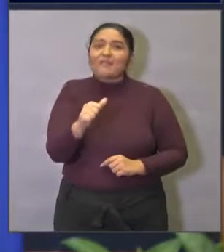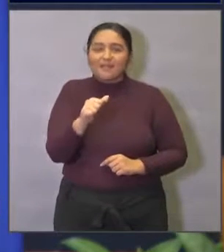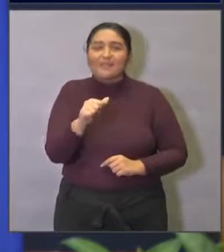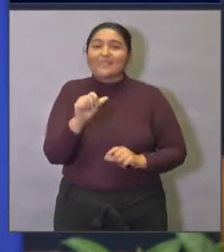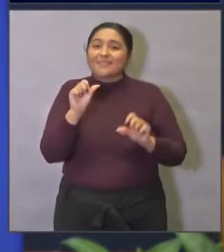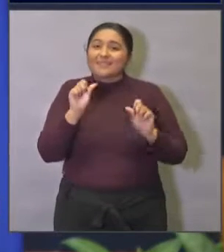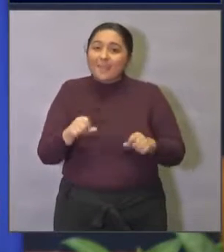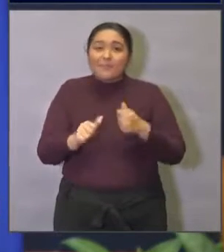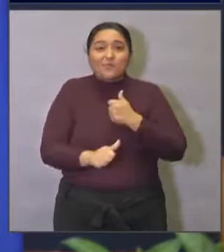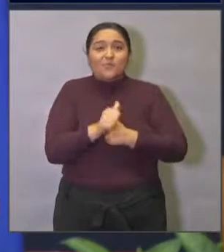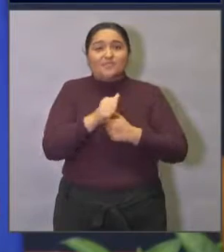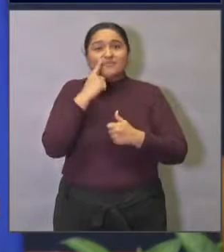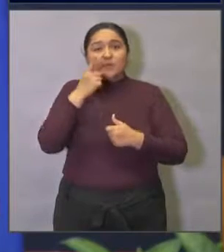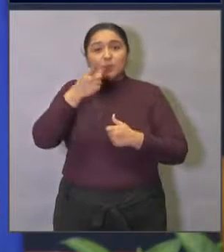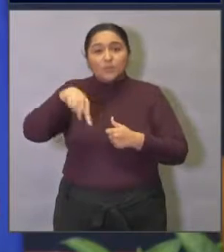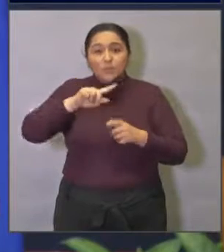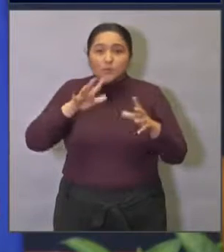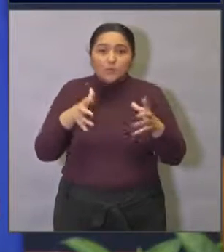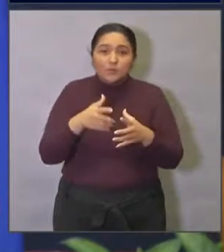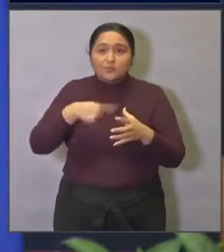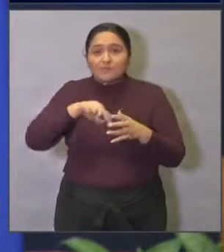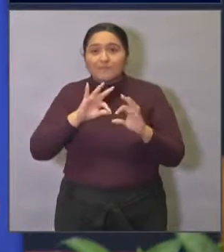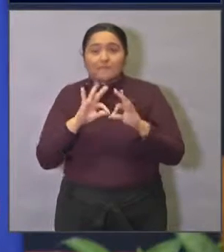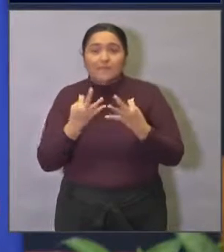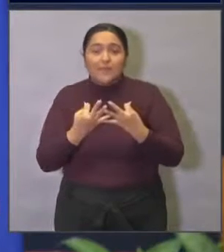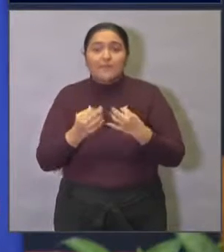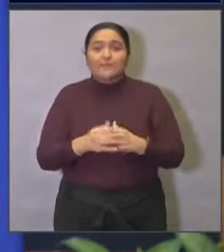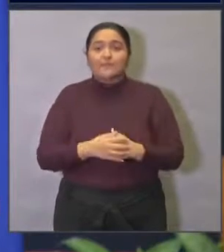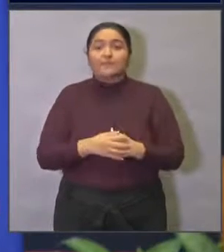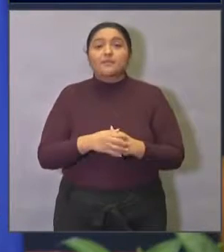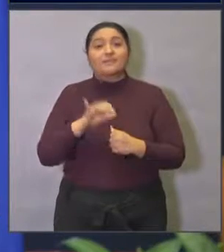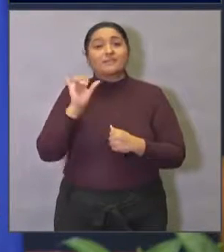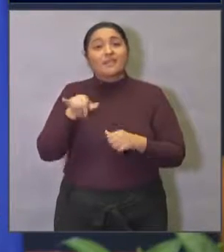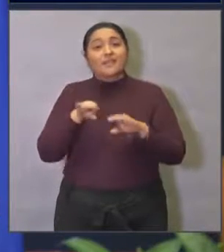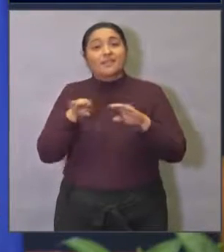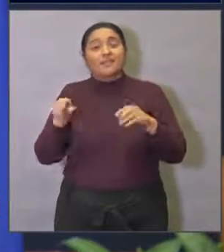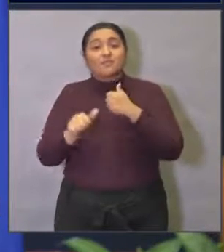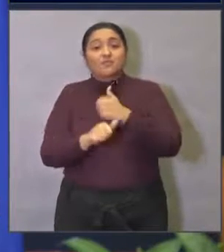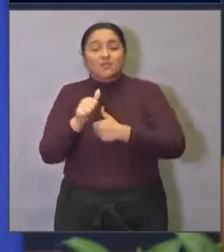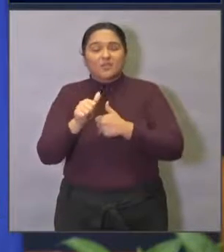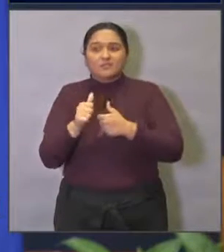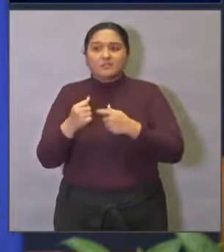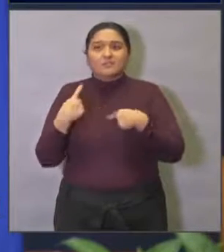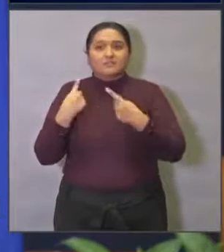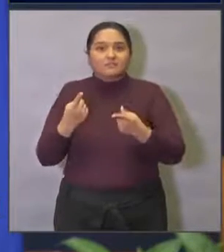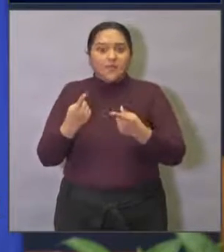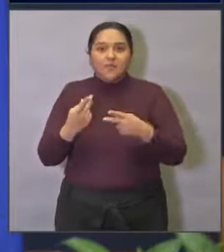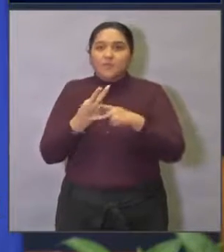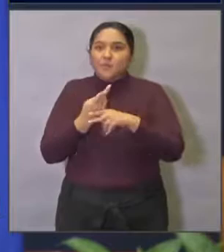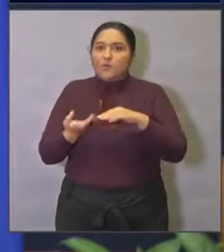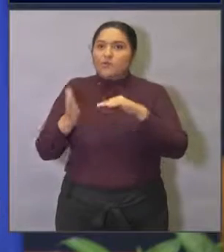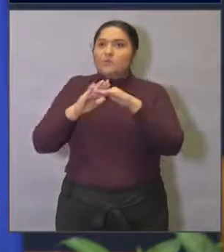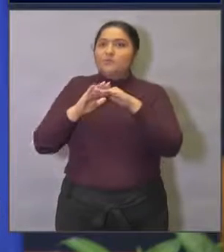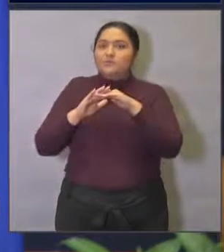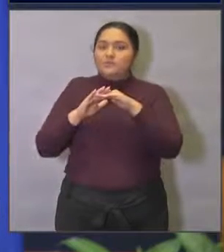you and for those around you. And this level of risk has increased with this latest transmission. Things that